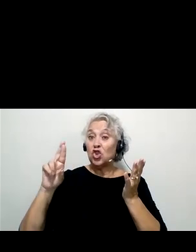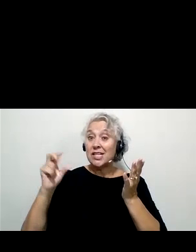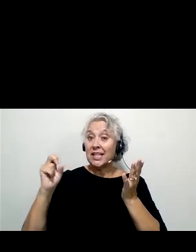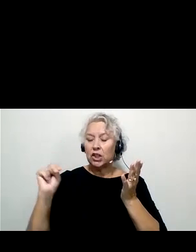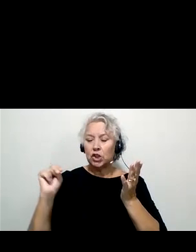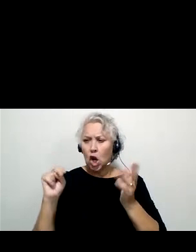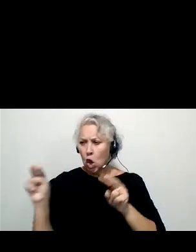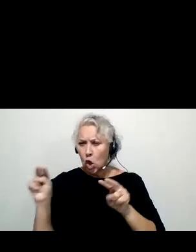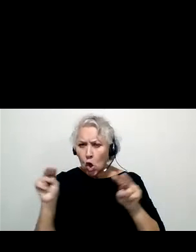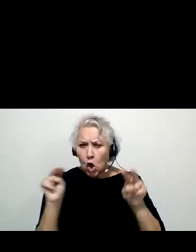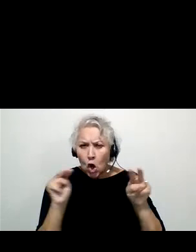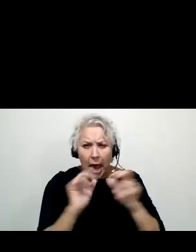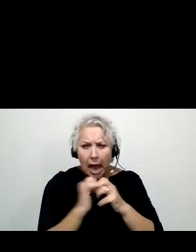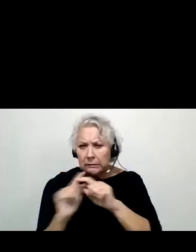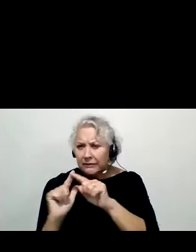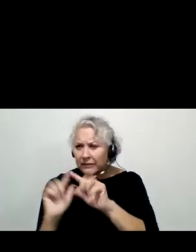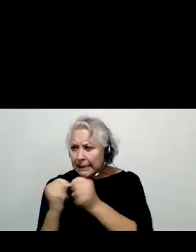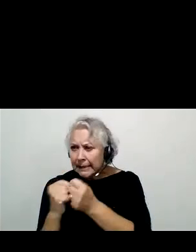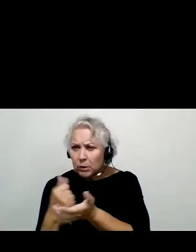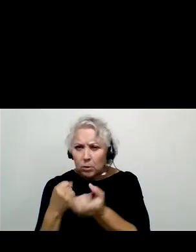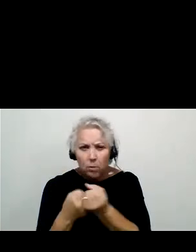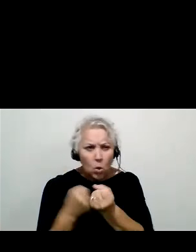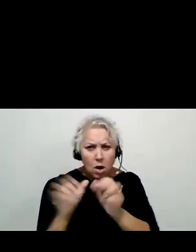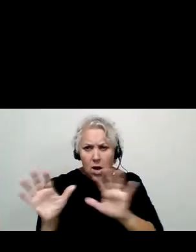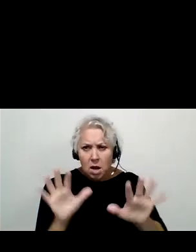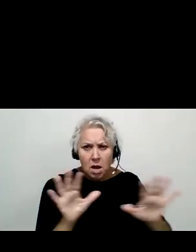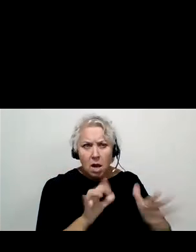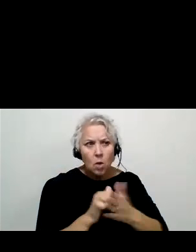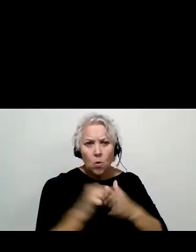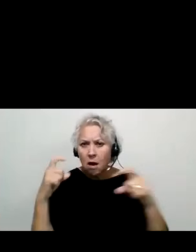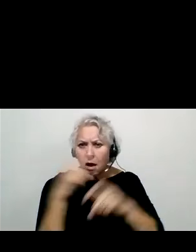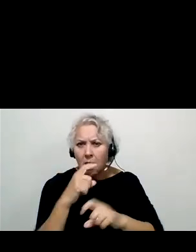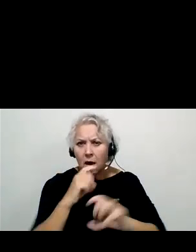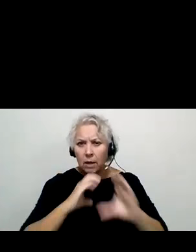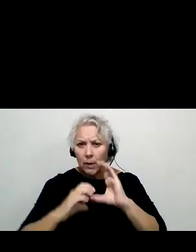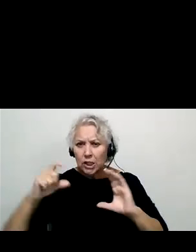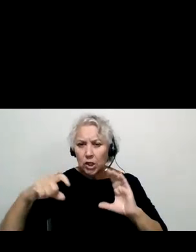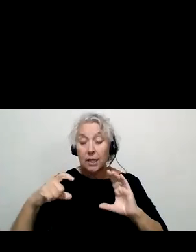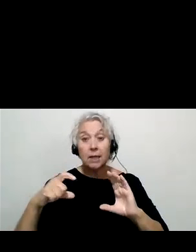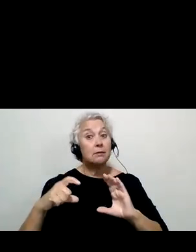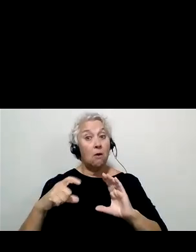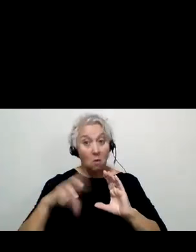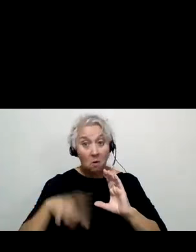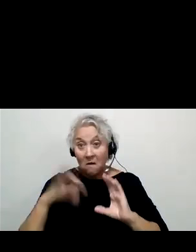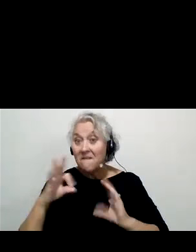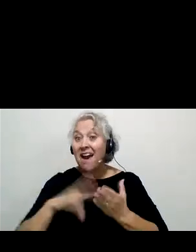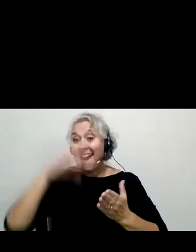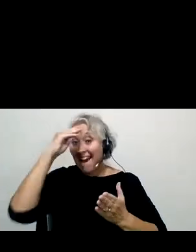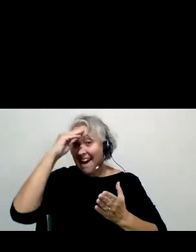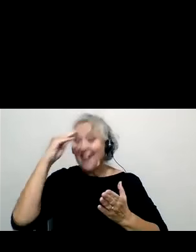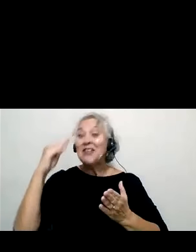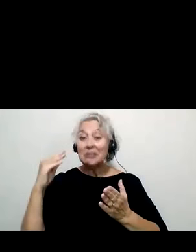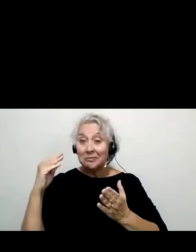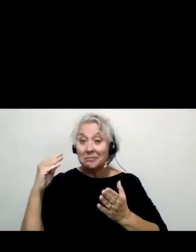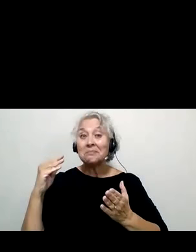teams of individuals support an individual with complex communication needs. And what I found was there's actually